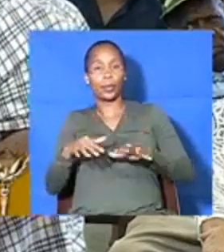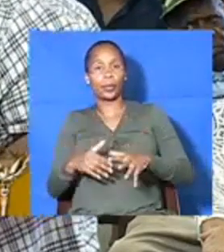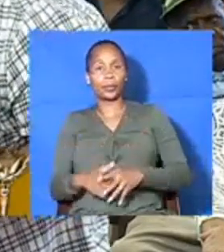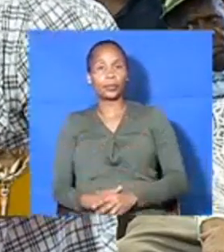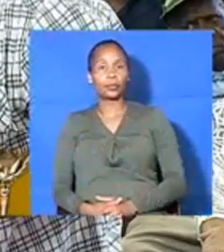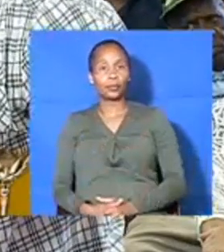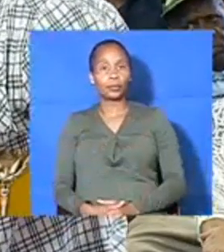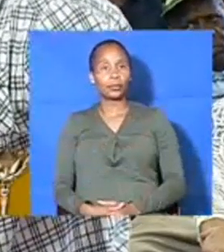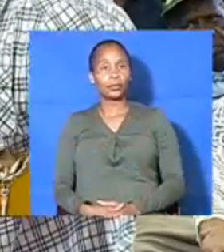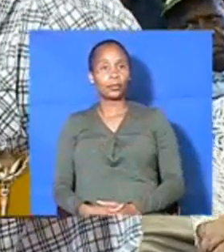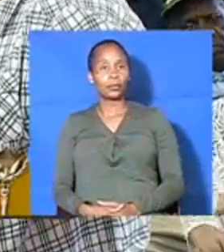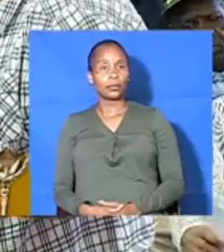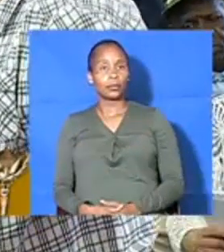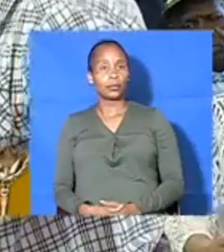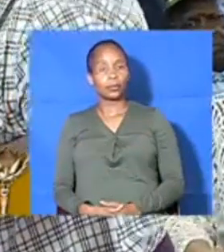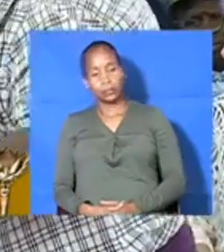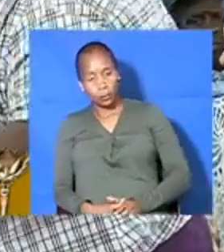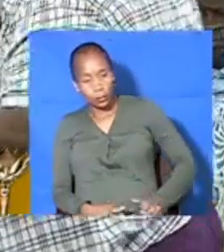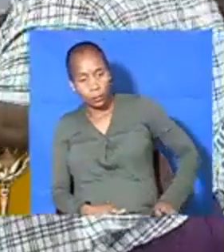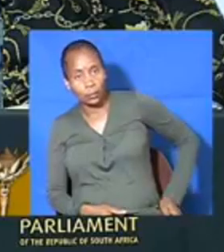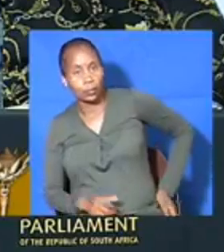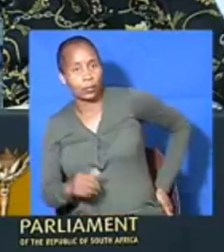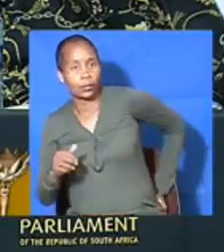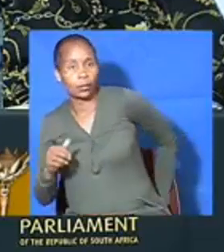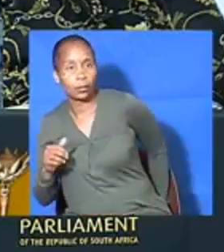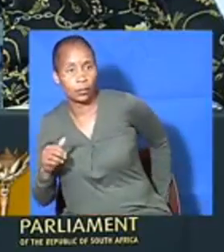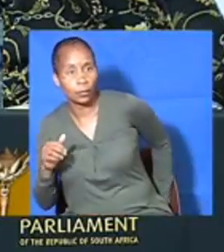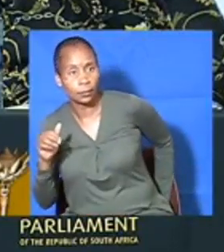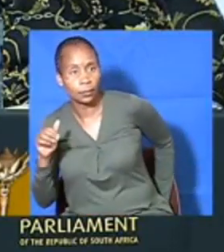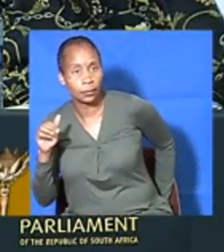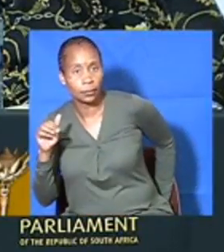I think the 6 years from now to